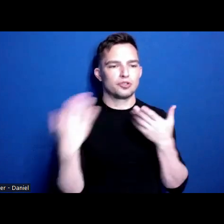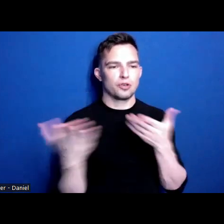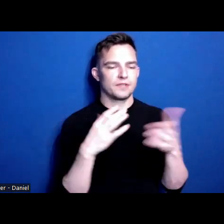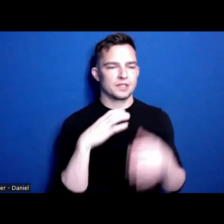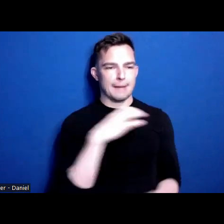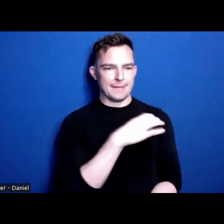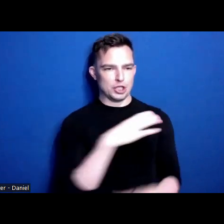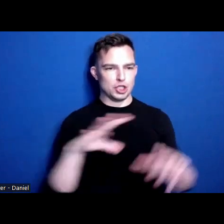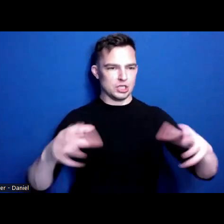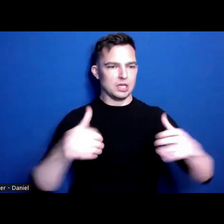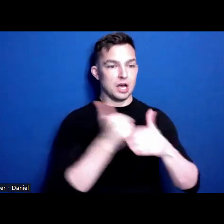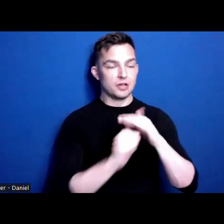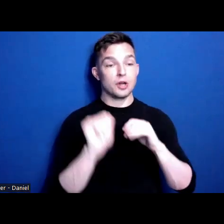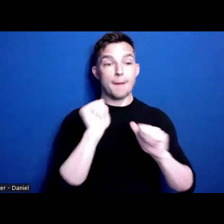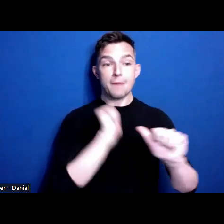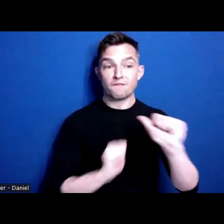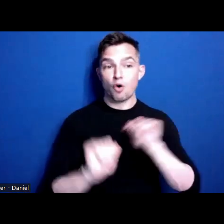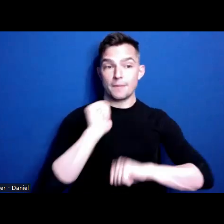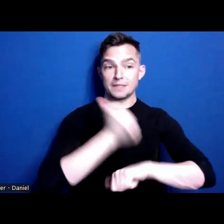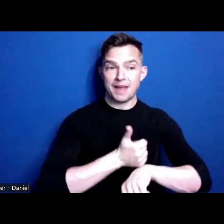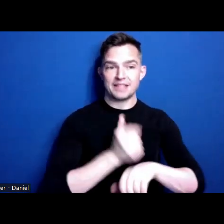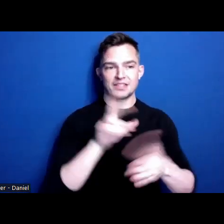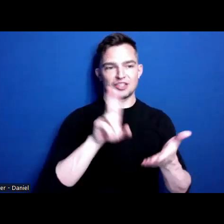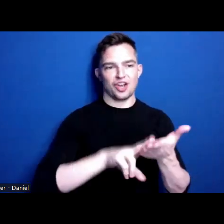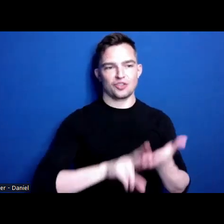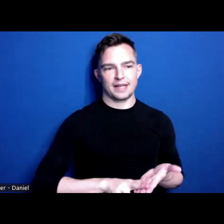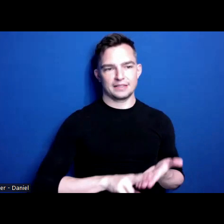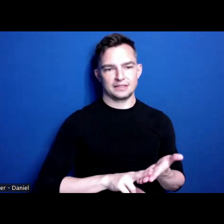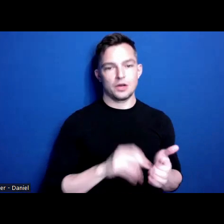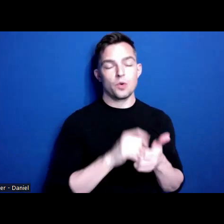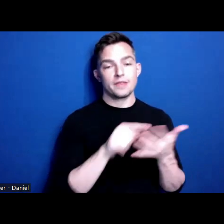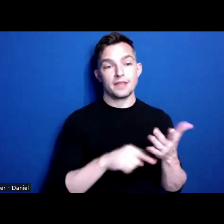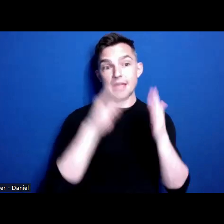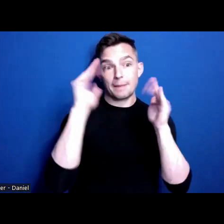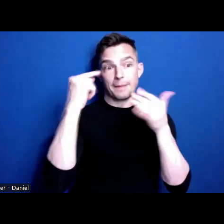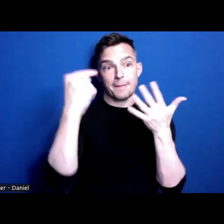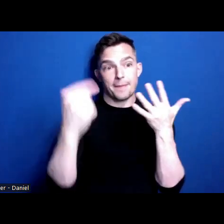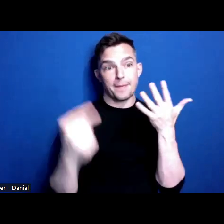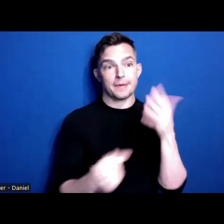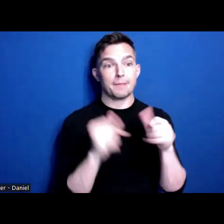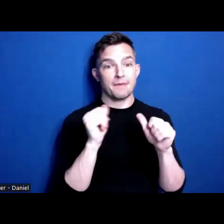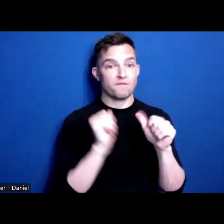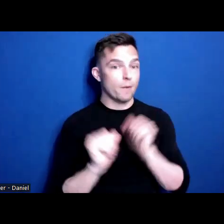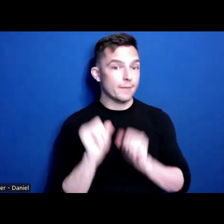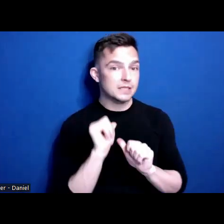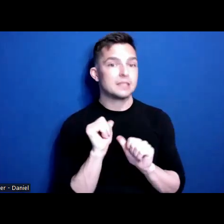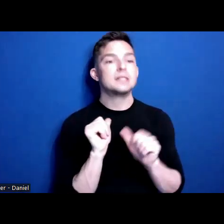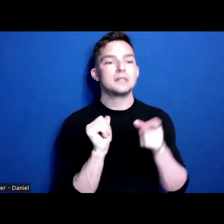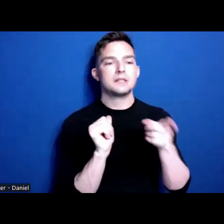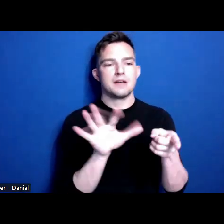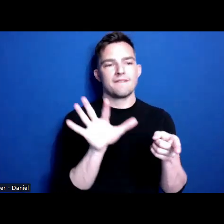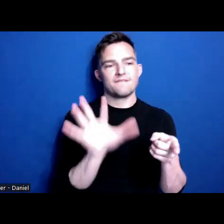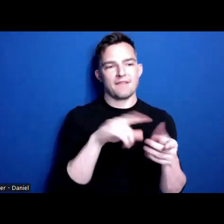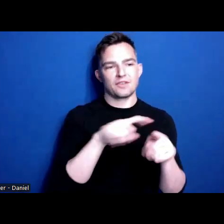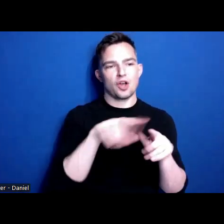a performance-based contract. And with those expectations of performance, 5 call centers